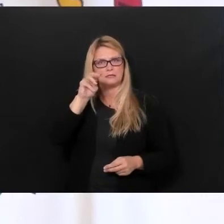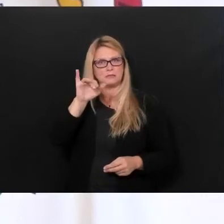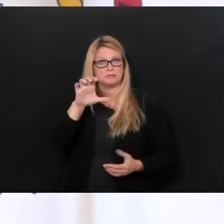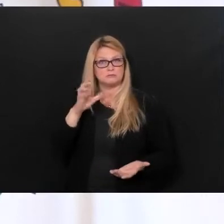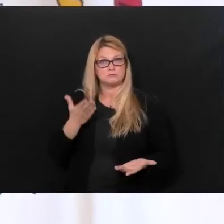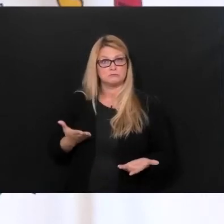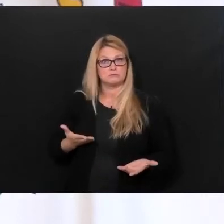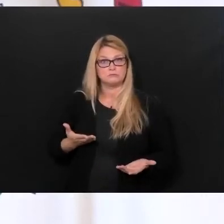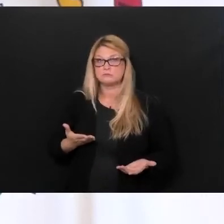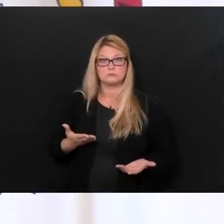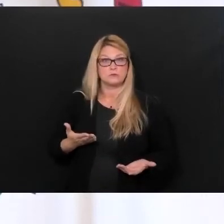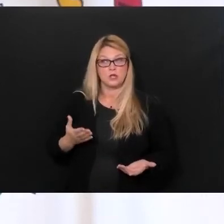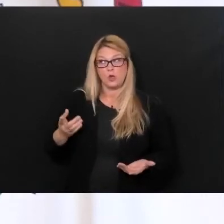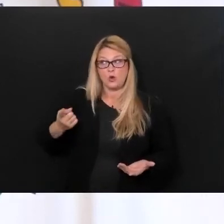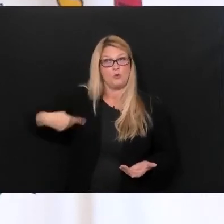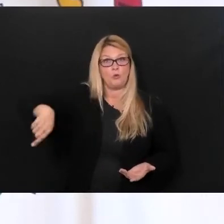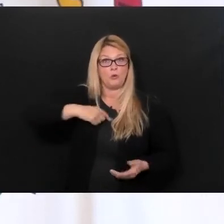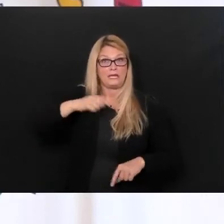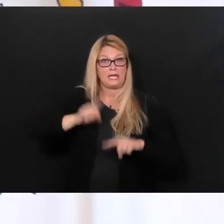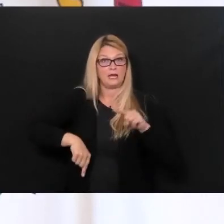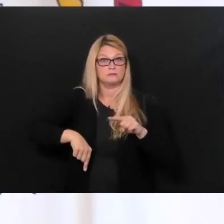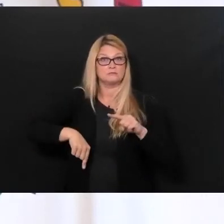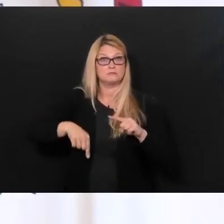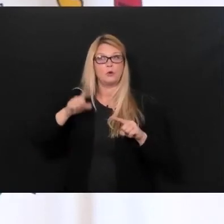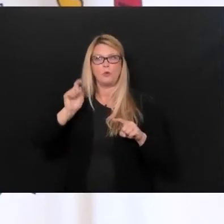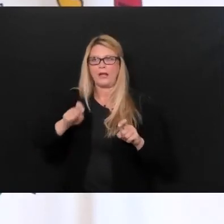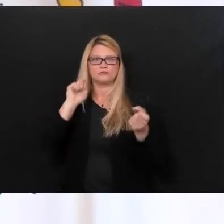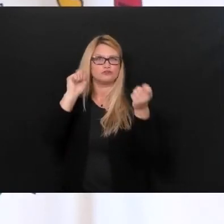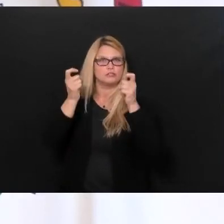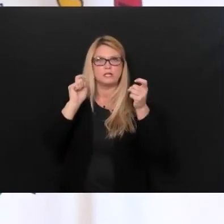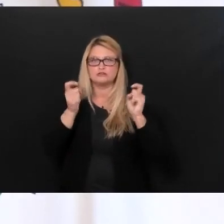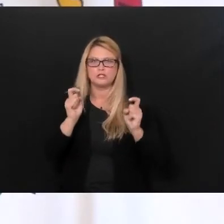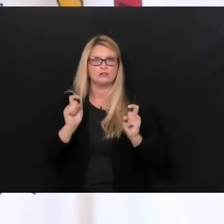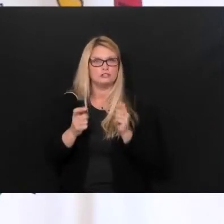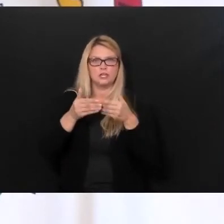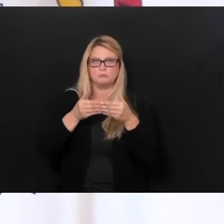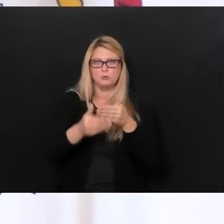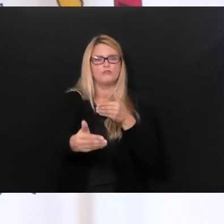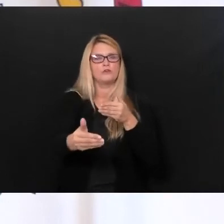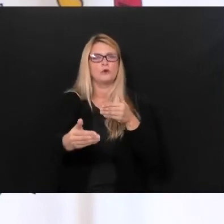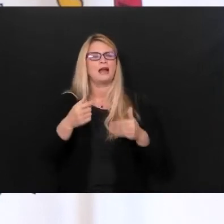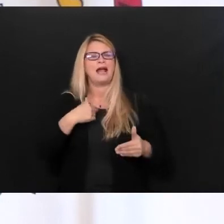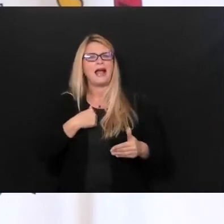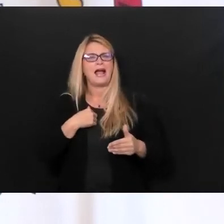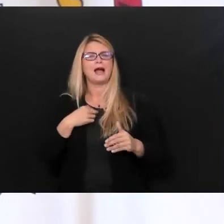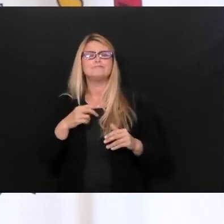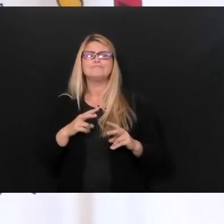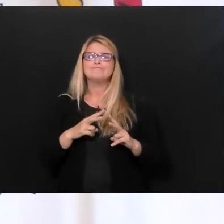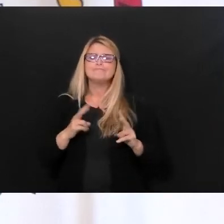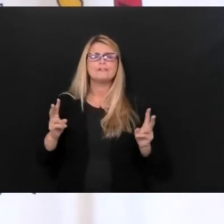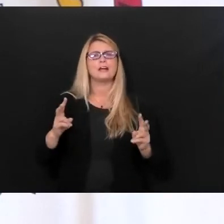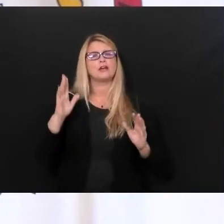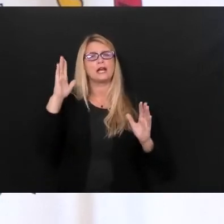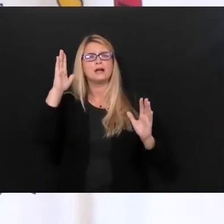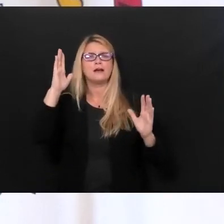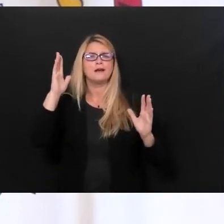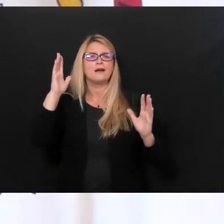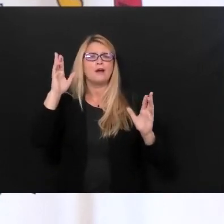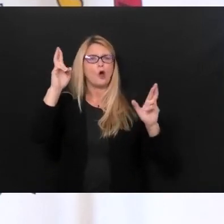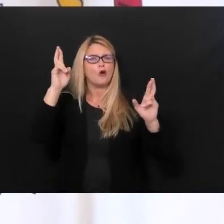have to continue to adjust as we go forward. I am very, very, very hopeful in the state of West